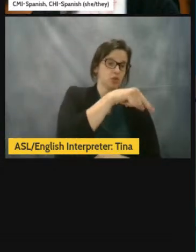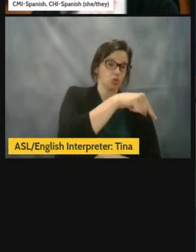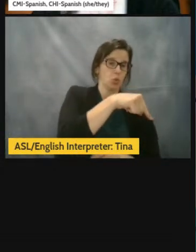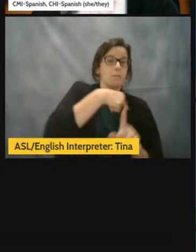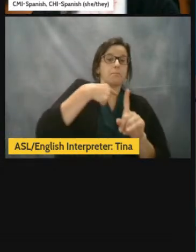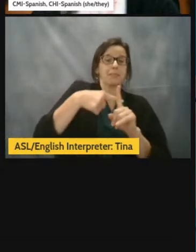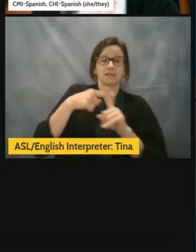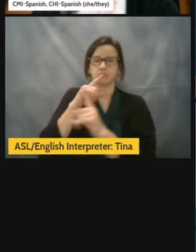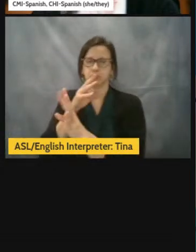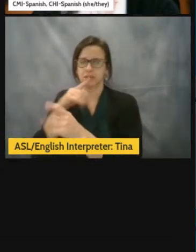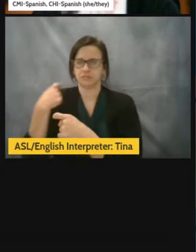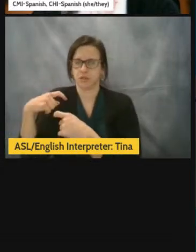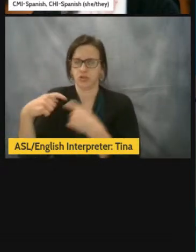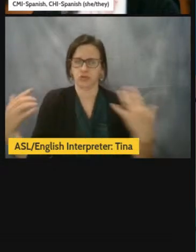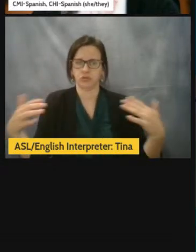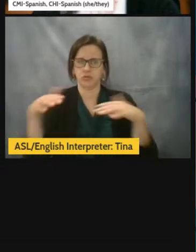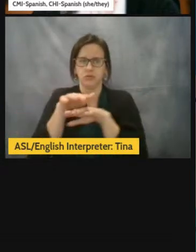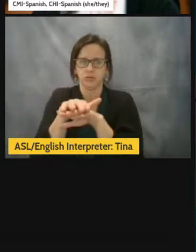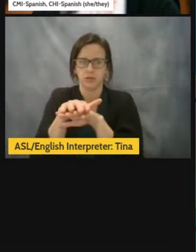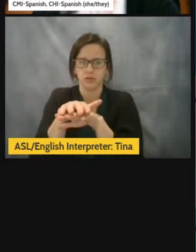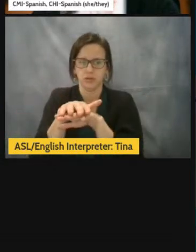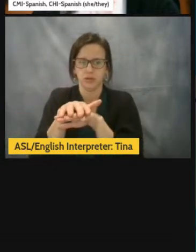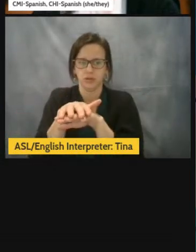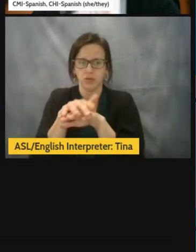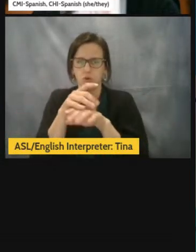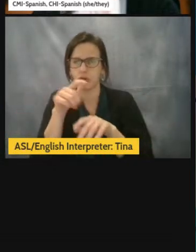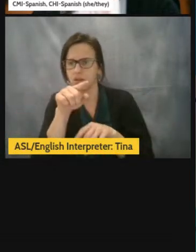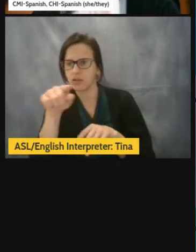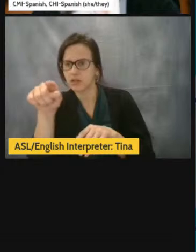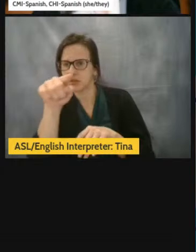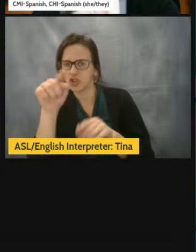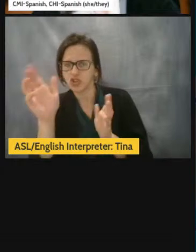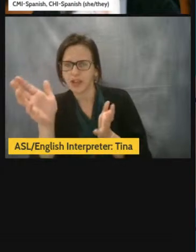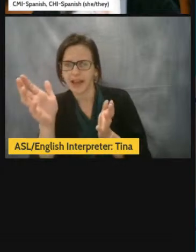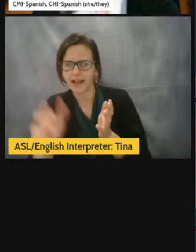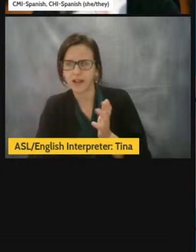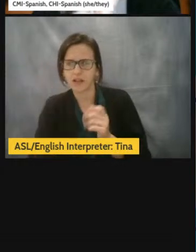I would love to see if folks are still in the chat.